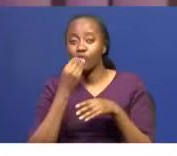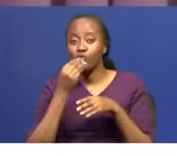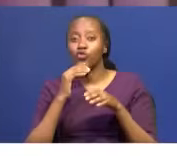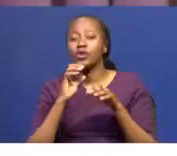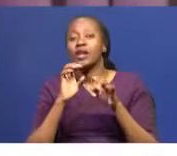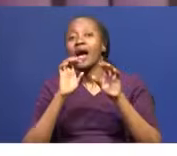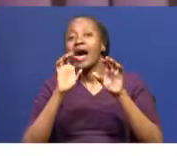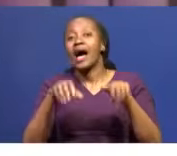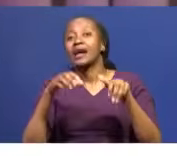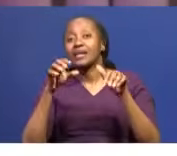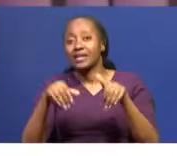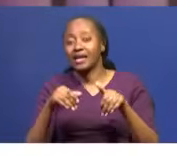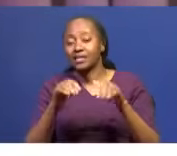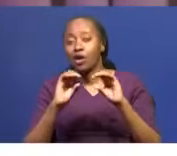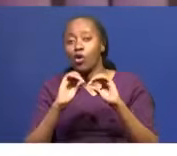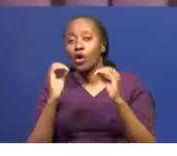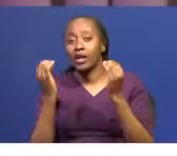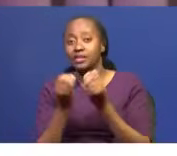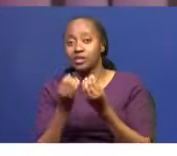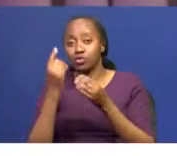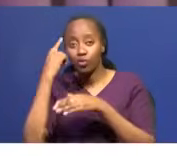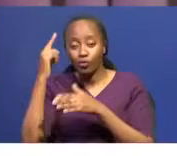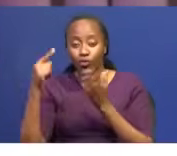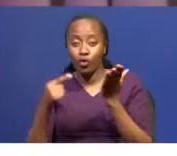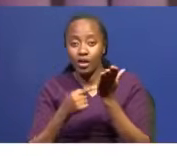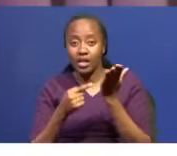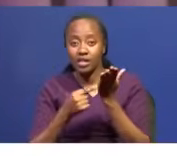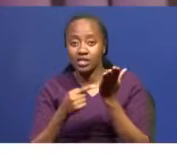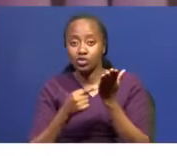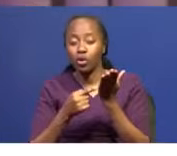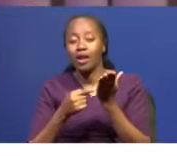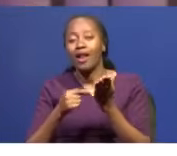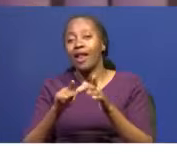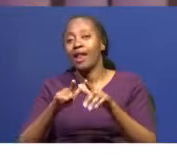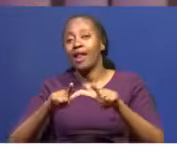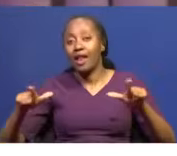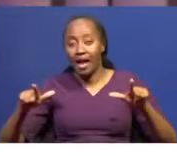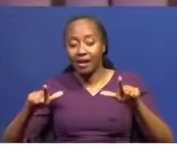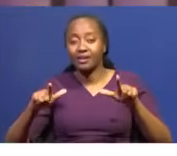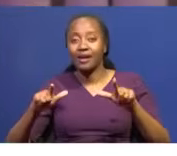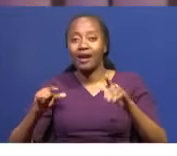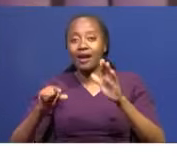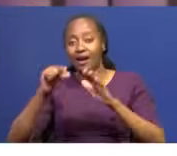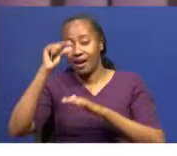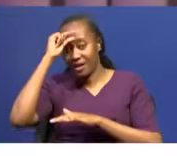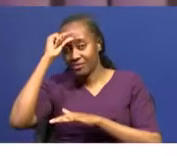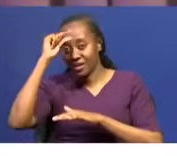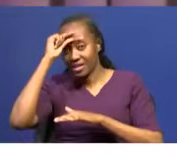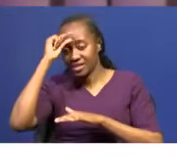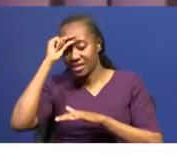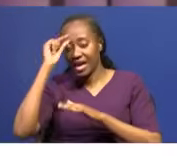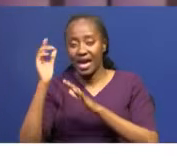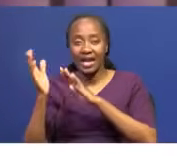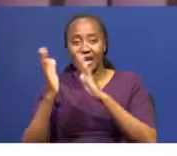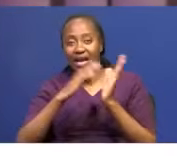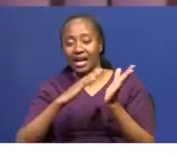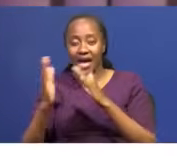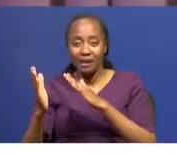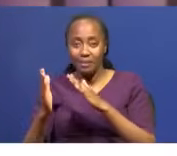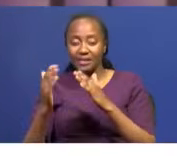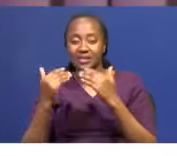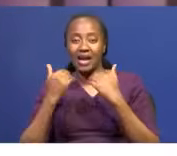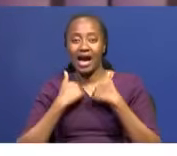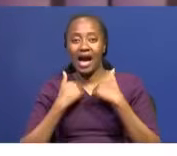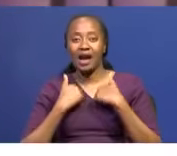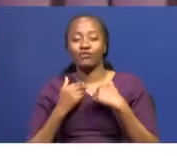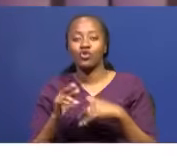Agricultural Organization, support for digital land governance and climate resilient systems, announced at the